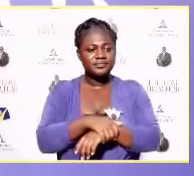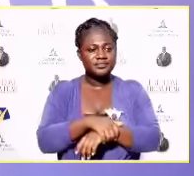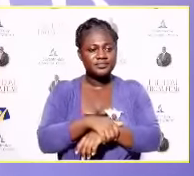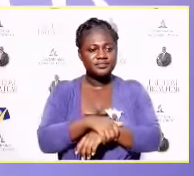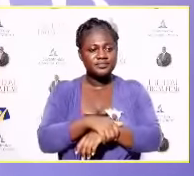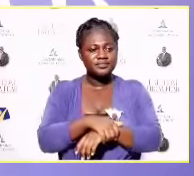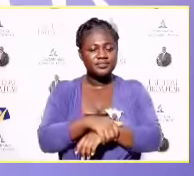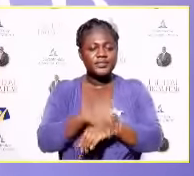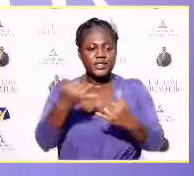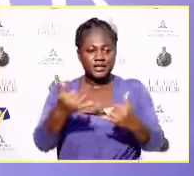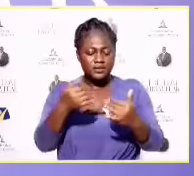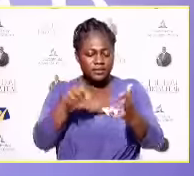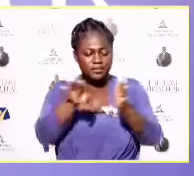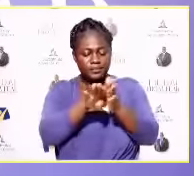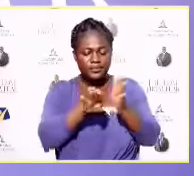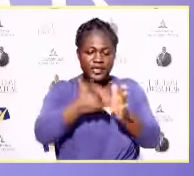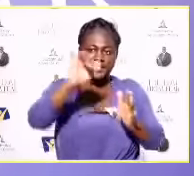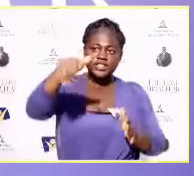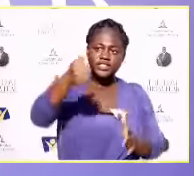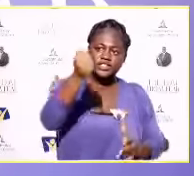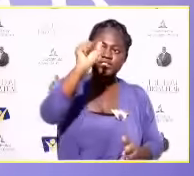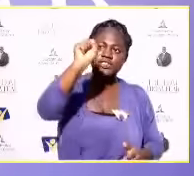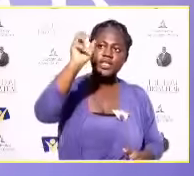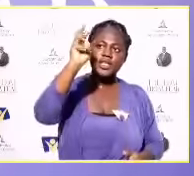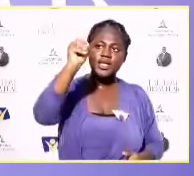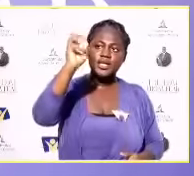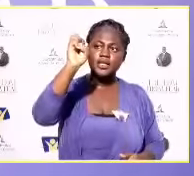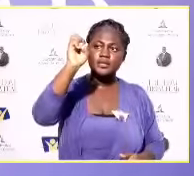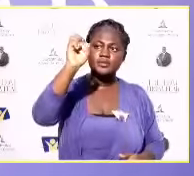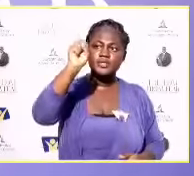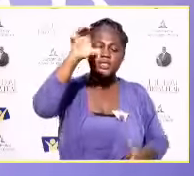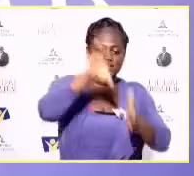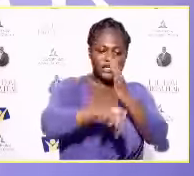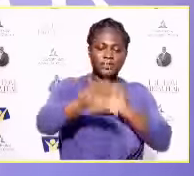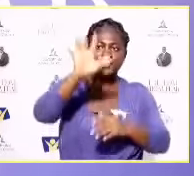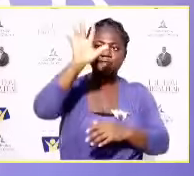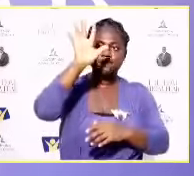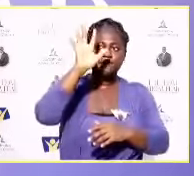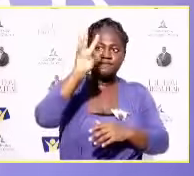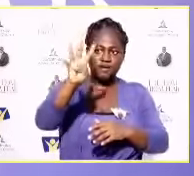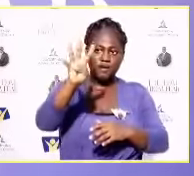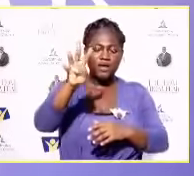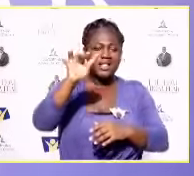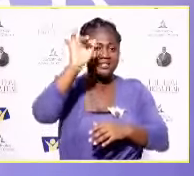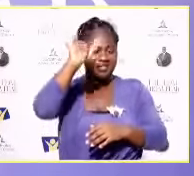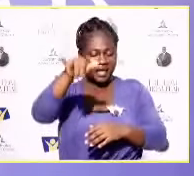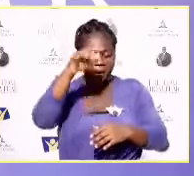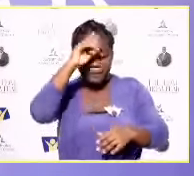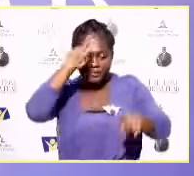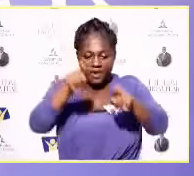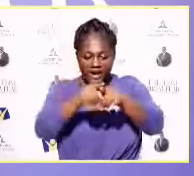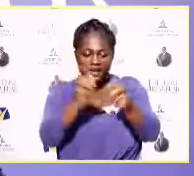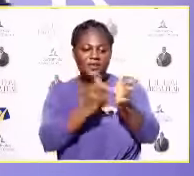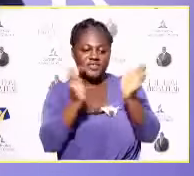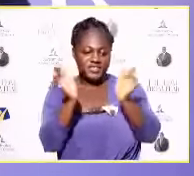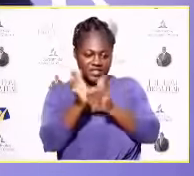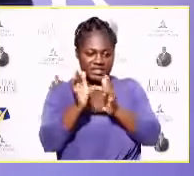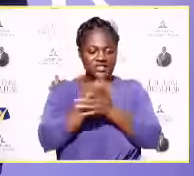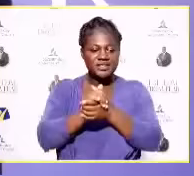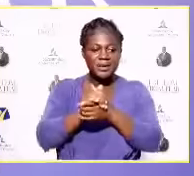Go to James chapter 4. James. Quickly. James was a brother of Jesus Christ. And then I'll let